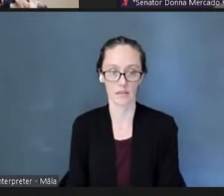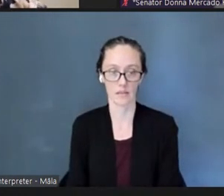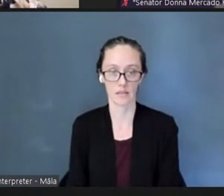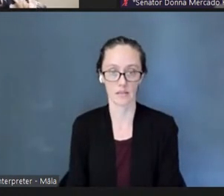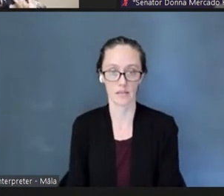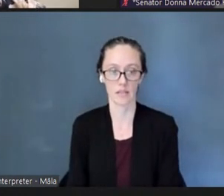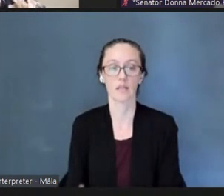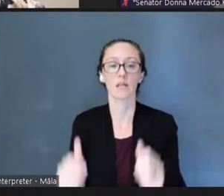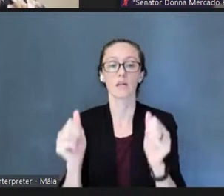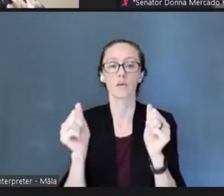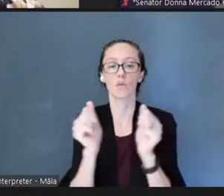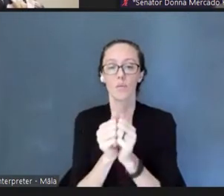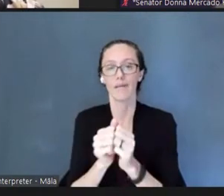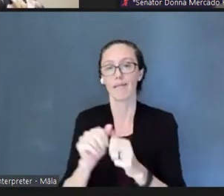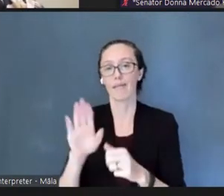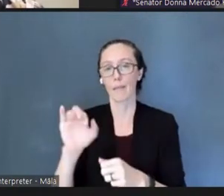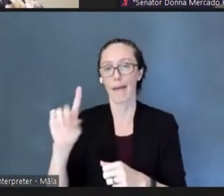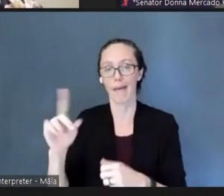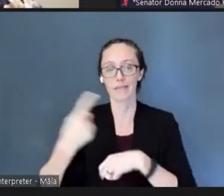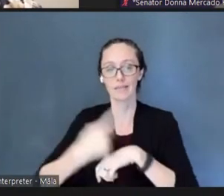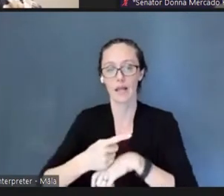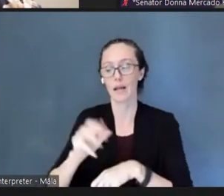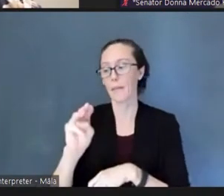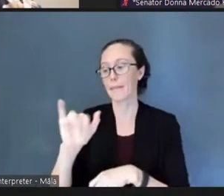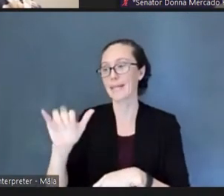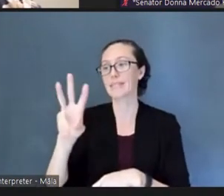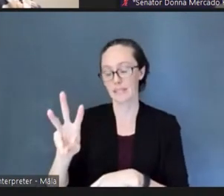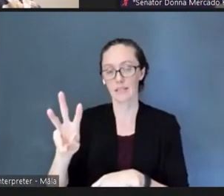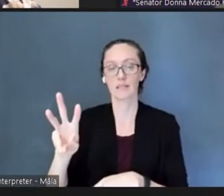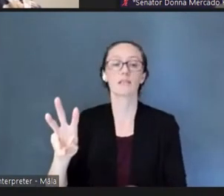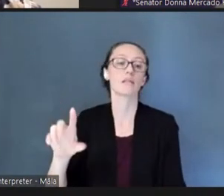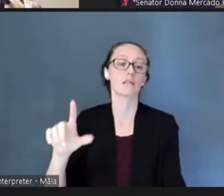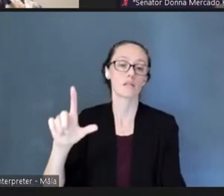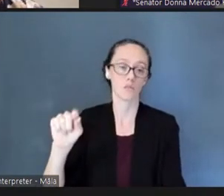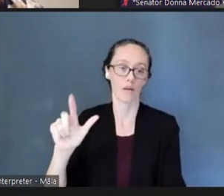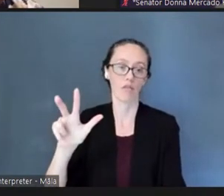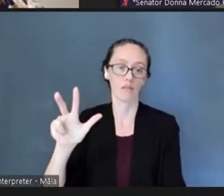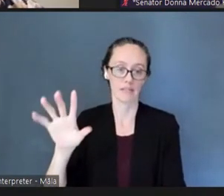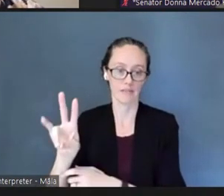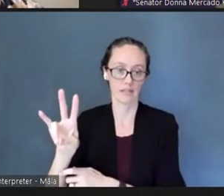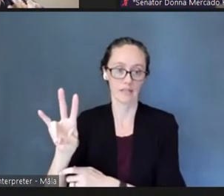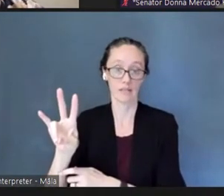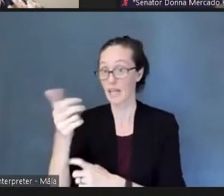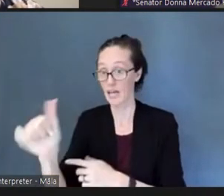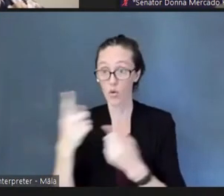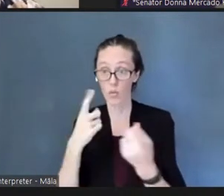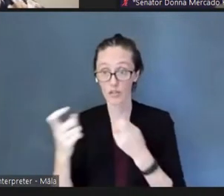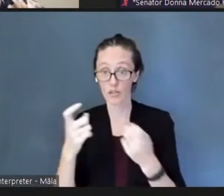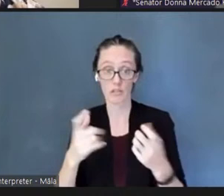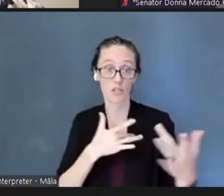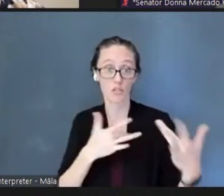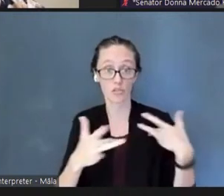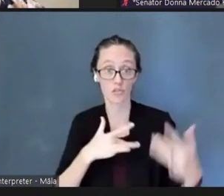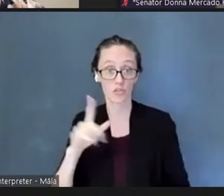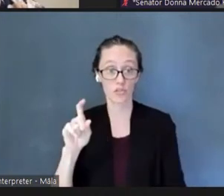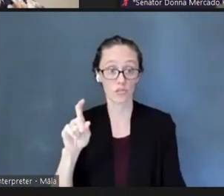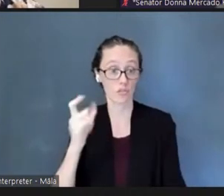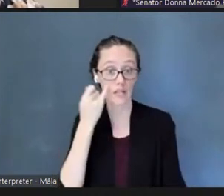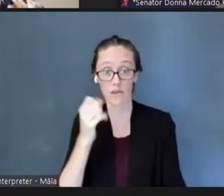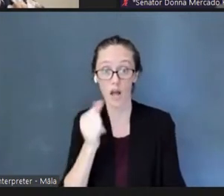with just a bad date, May 6, 2137. Questions or concerns? If not, Vice